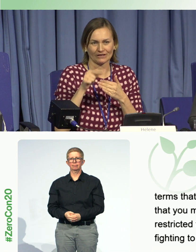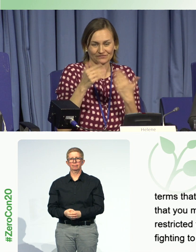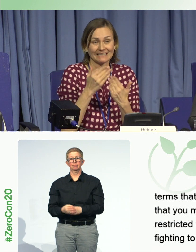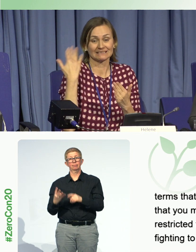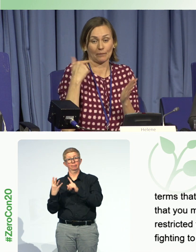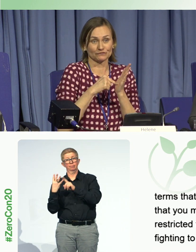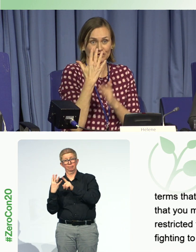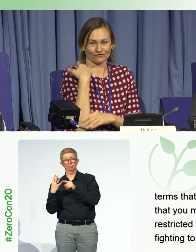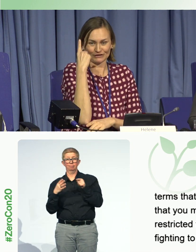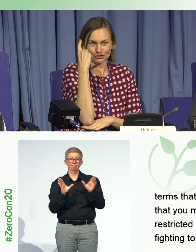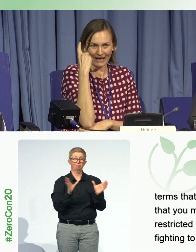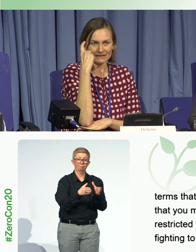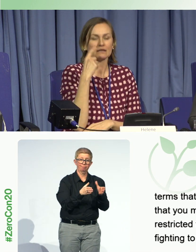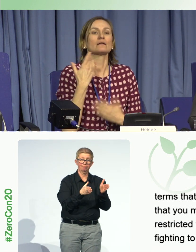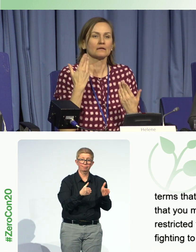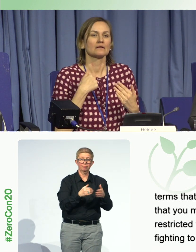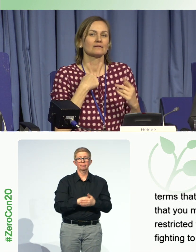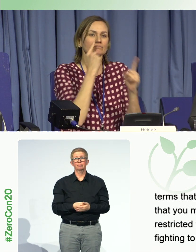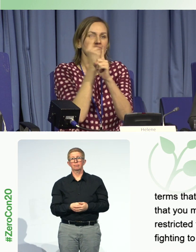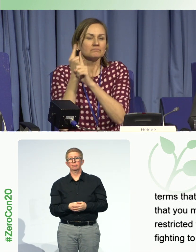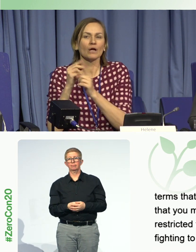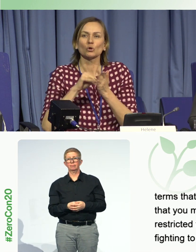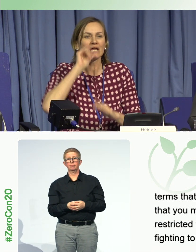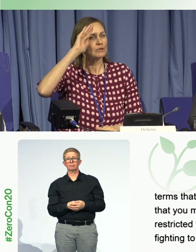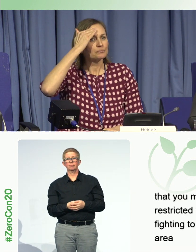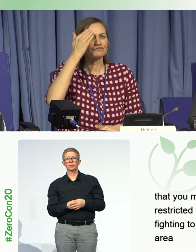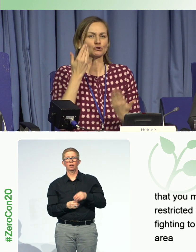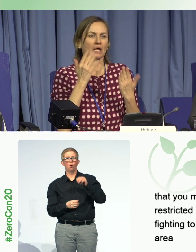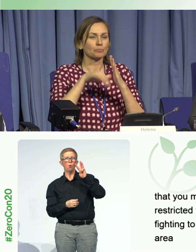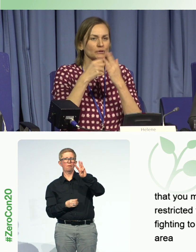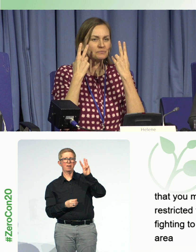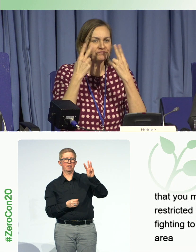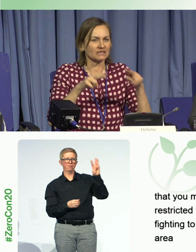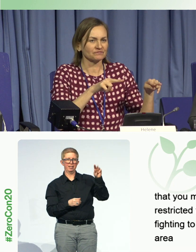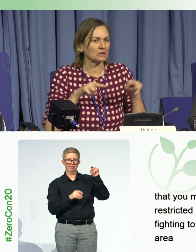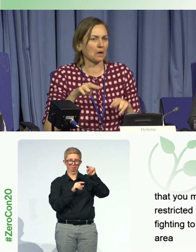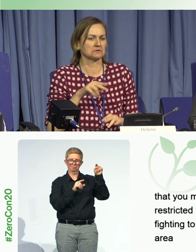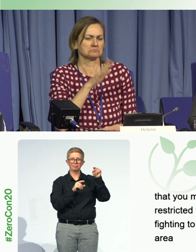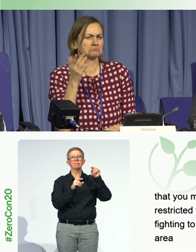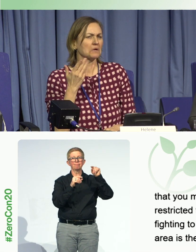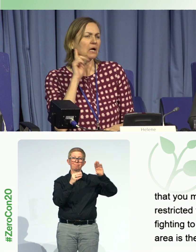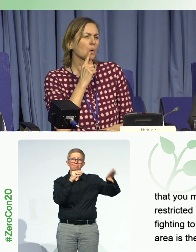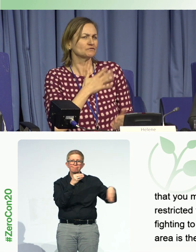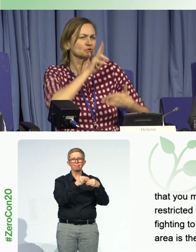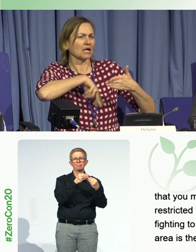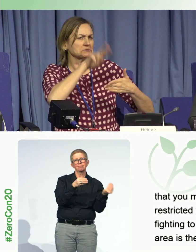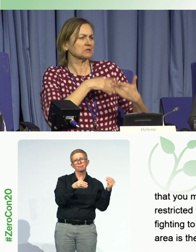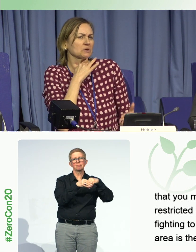The next area is inclusive websites. Most people are